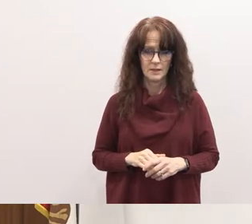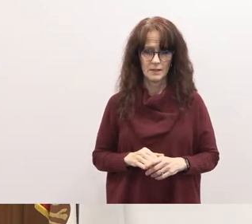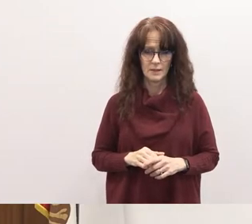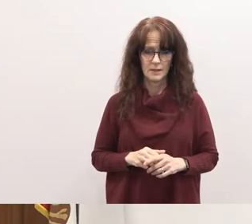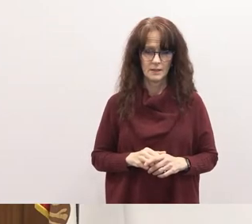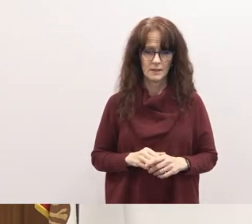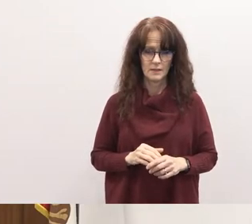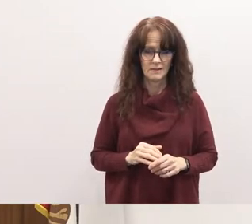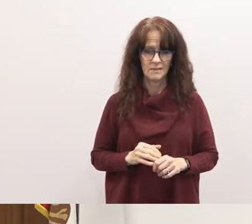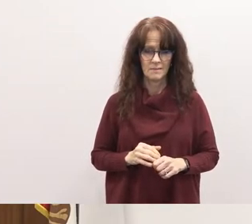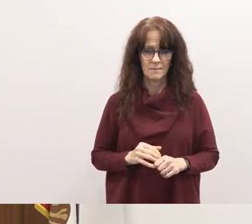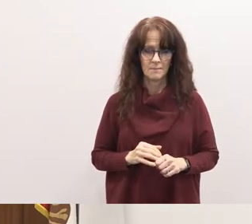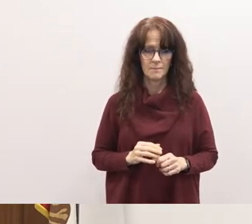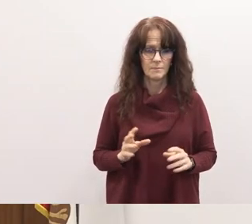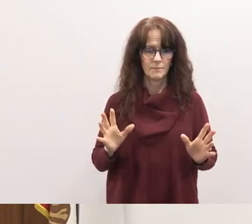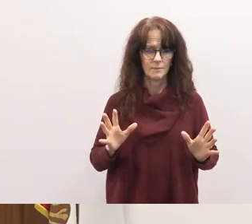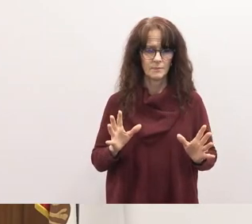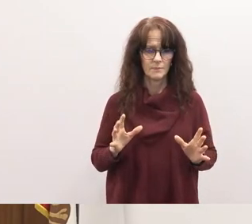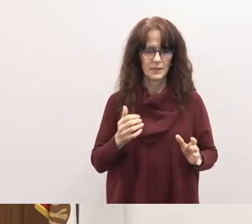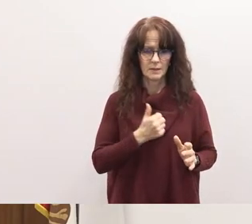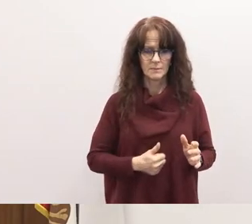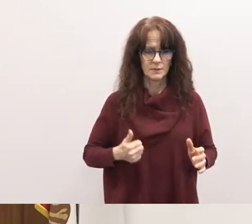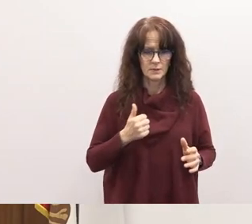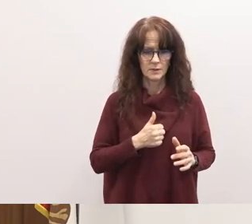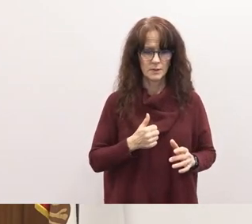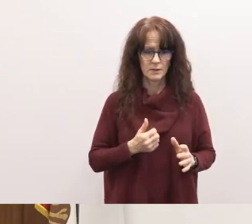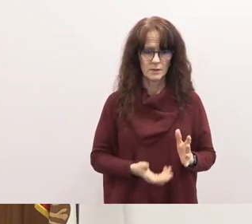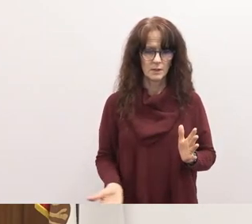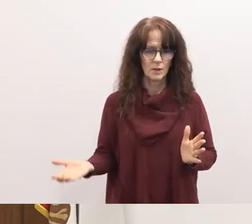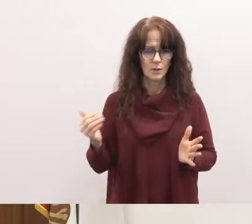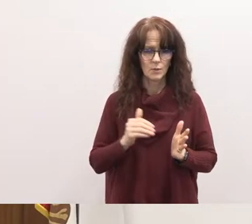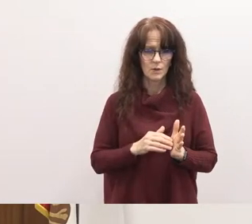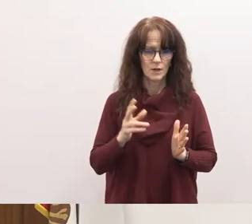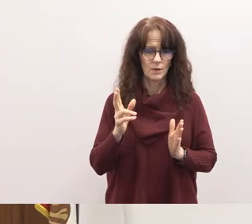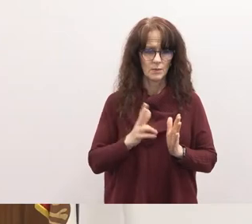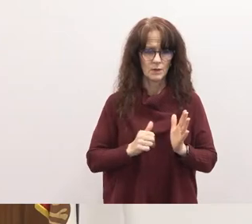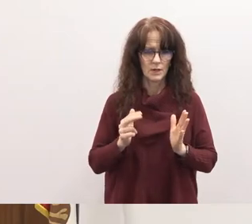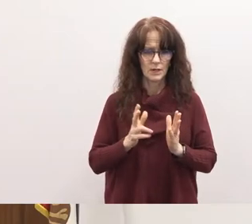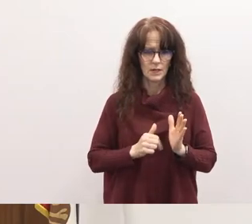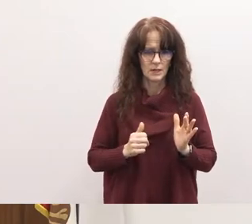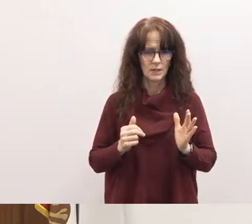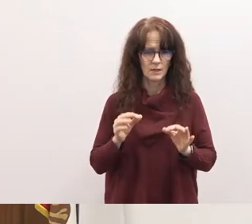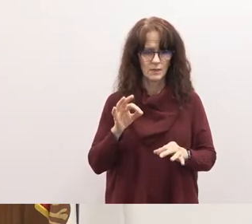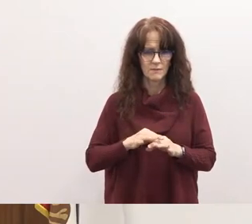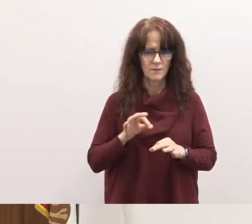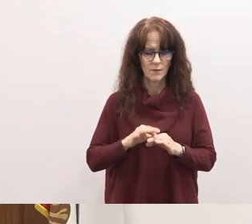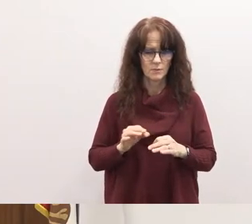Okay. Now can we I'm sorry, Leticia, can we reread the vote?